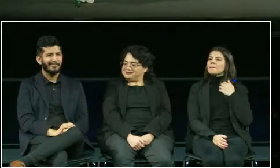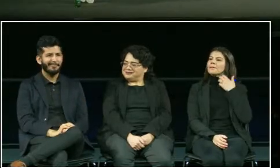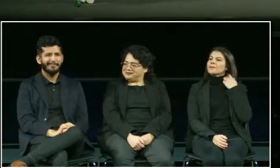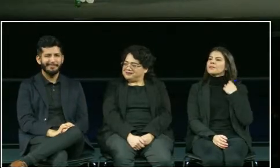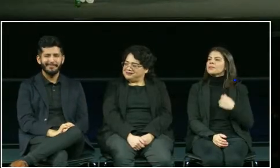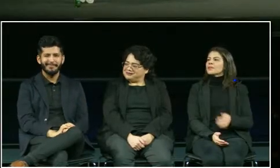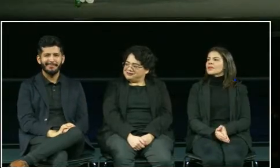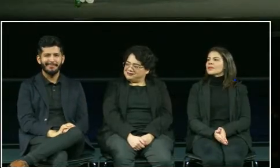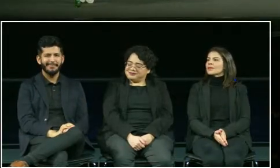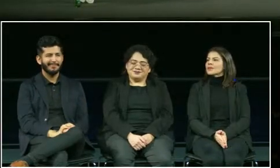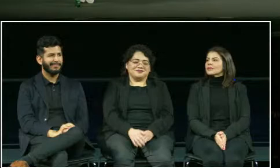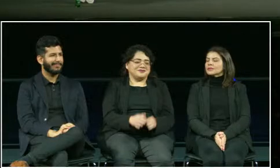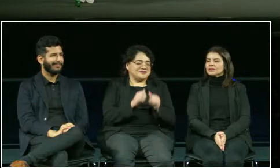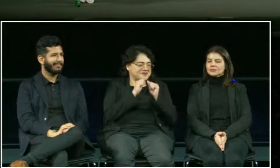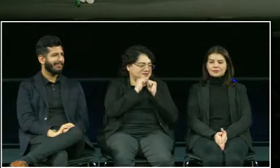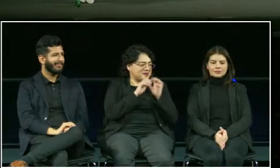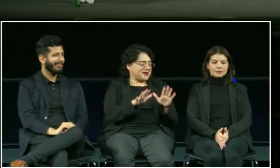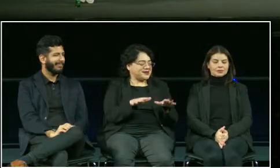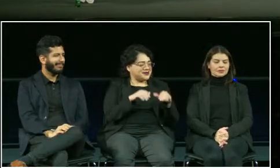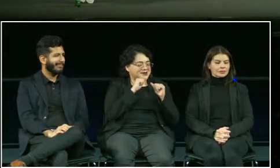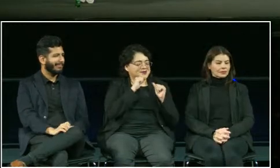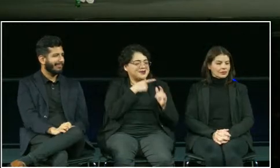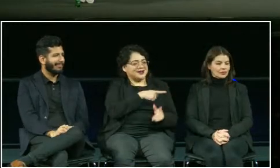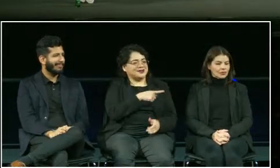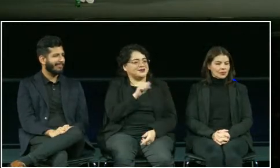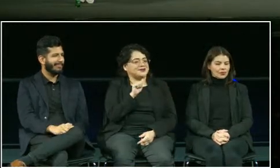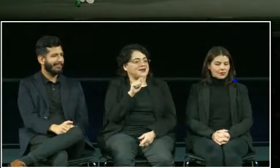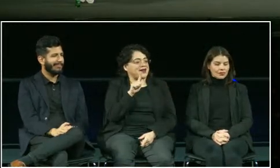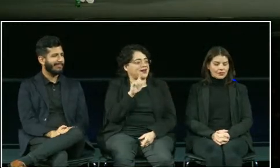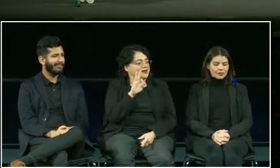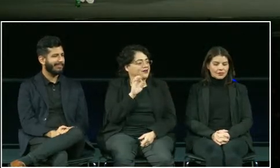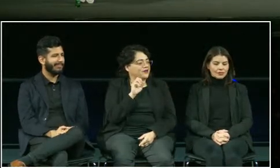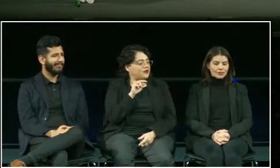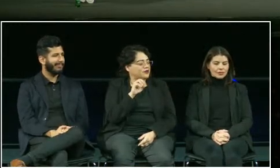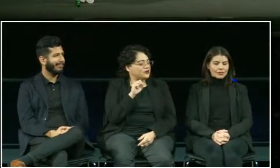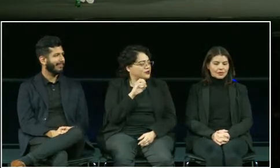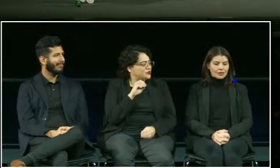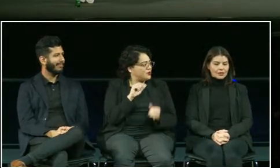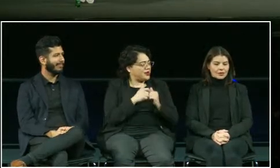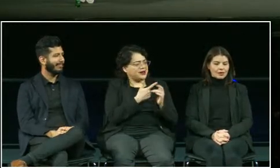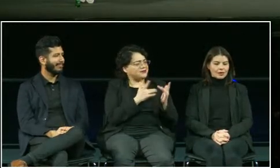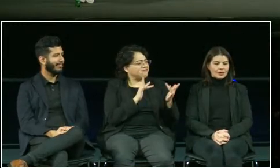Bless you. And Alfonso, what made you reach out to Alicia?